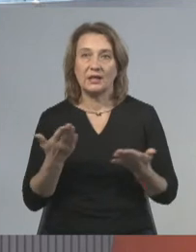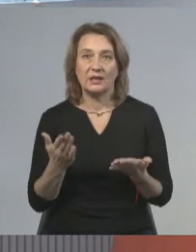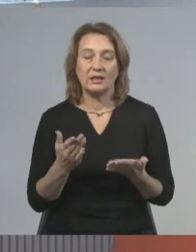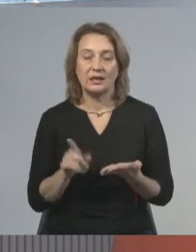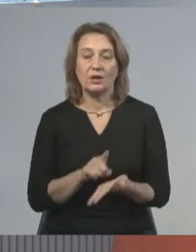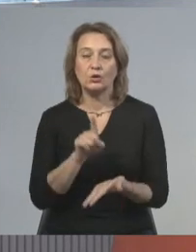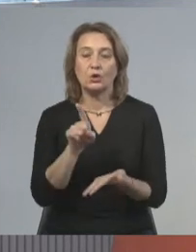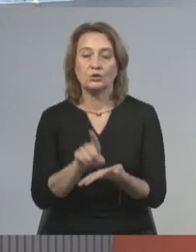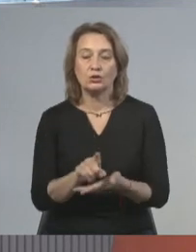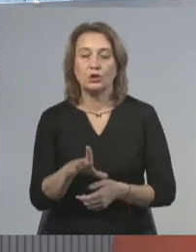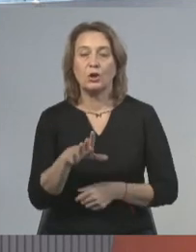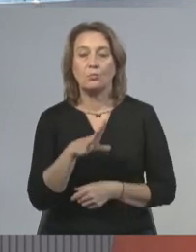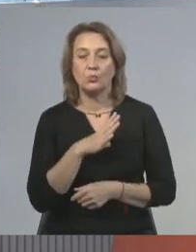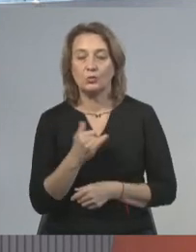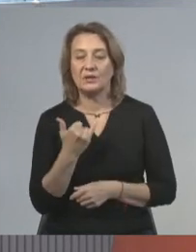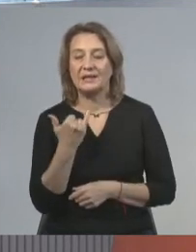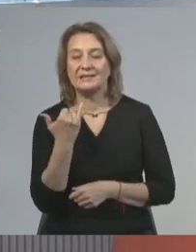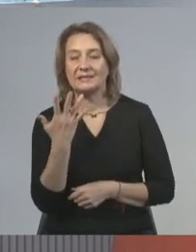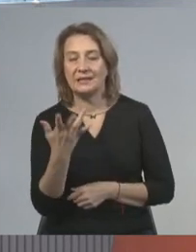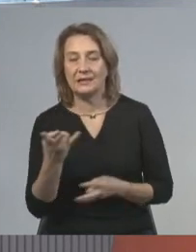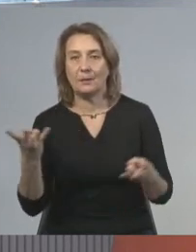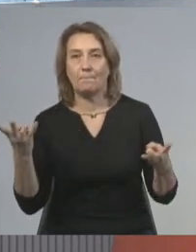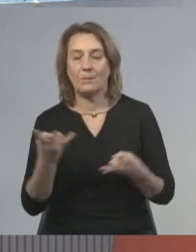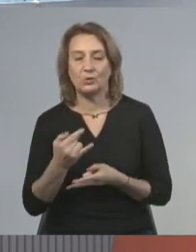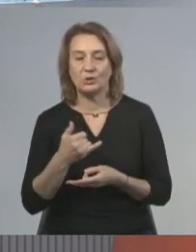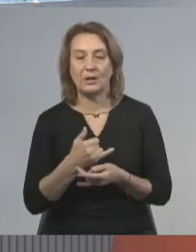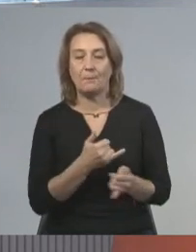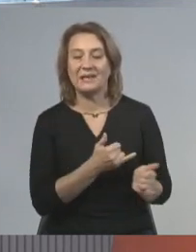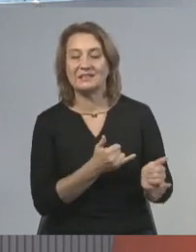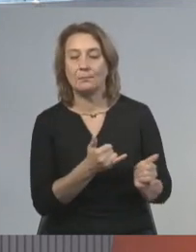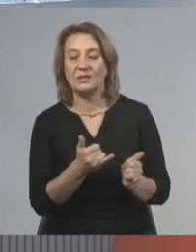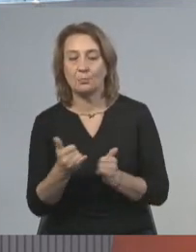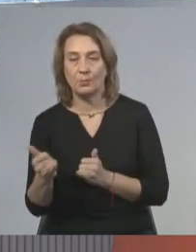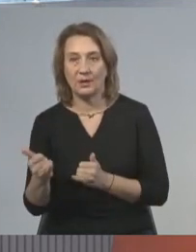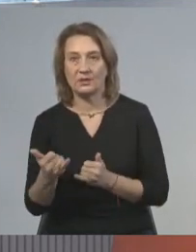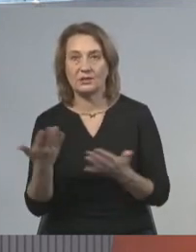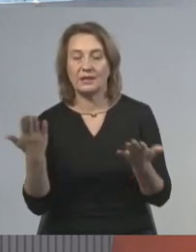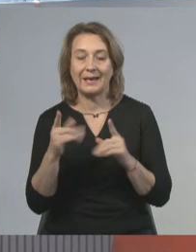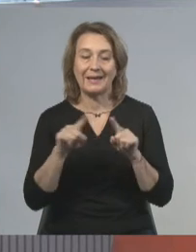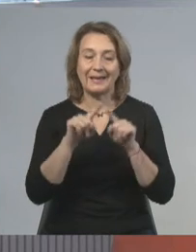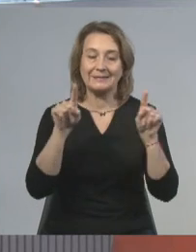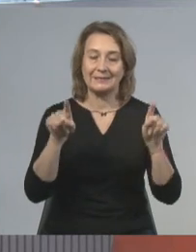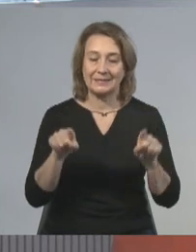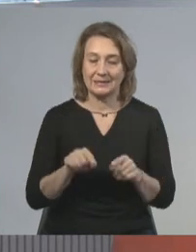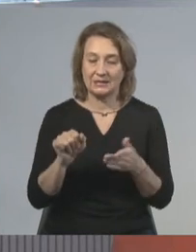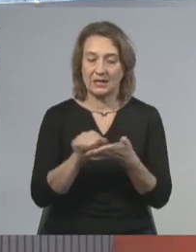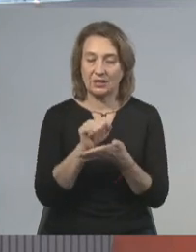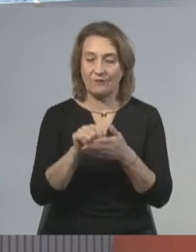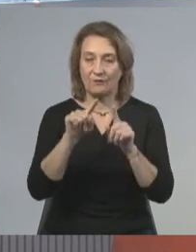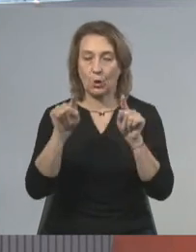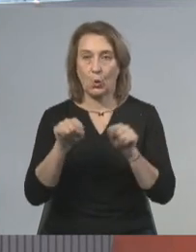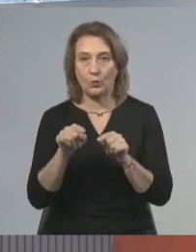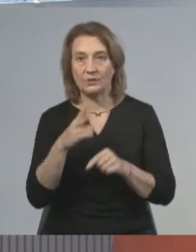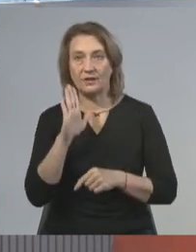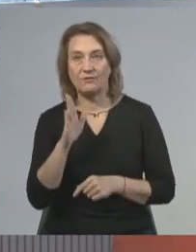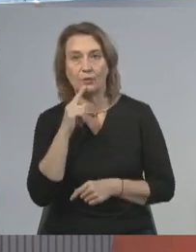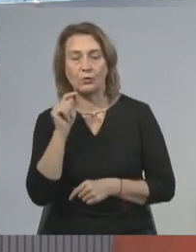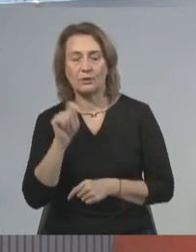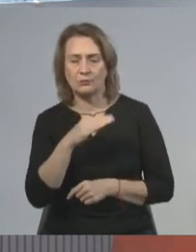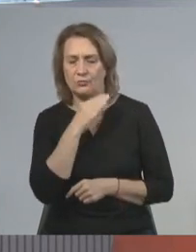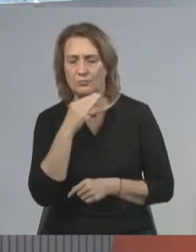measures what kind uh their types which of them should be certified or are certified in